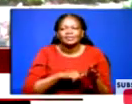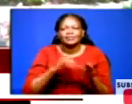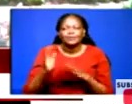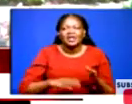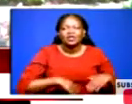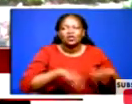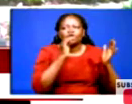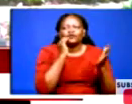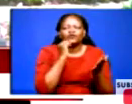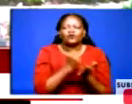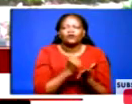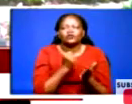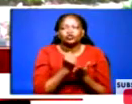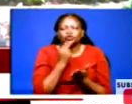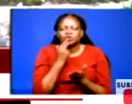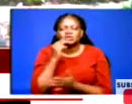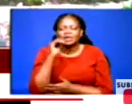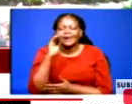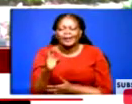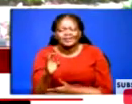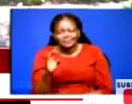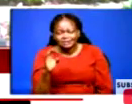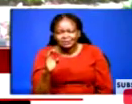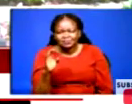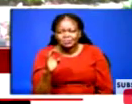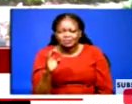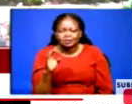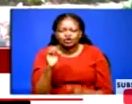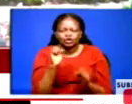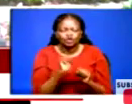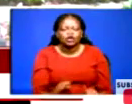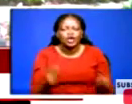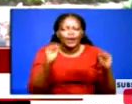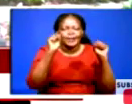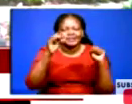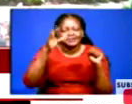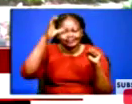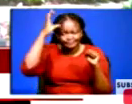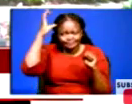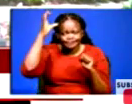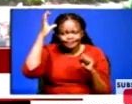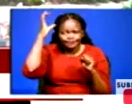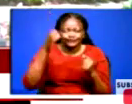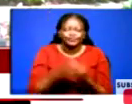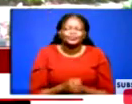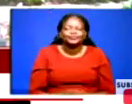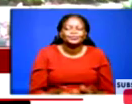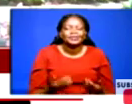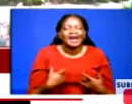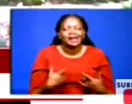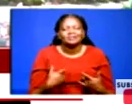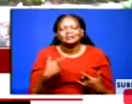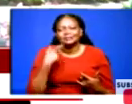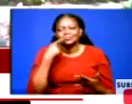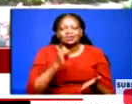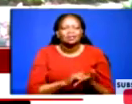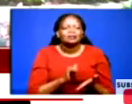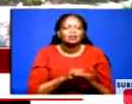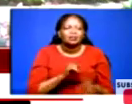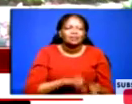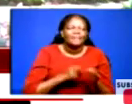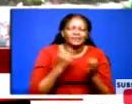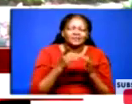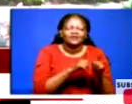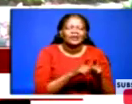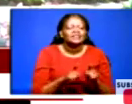Tuesday, the Independent Electoral and Boundaries Commission chairperson Wafula Chebukati has maintained that during his tenure at the